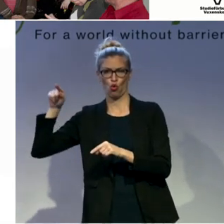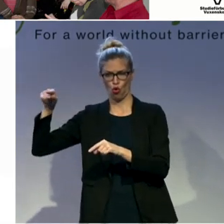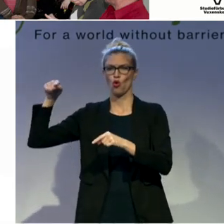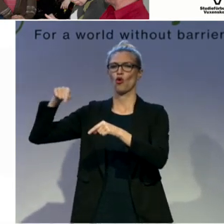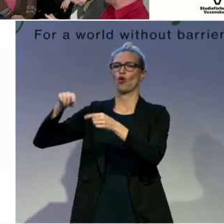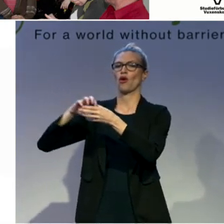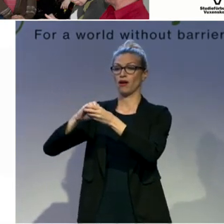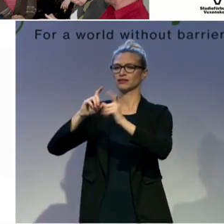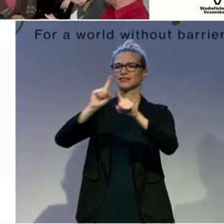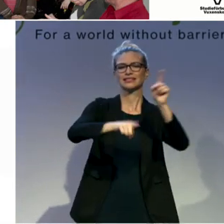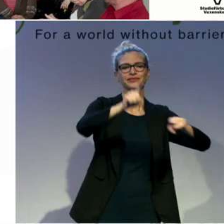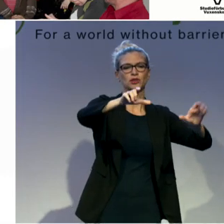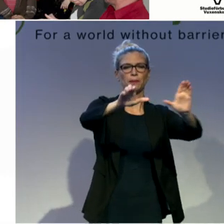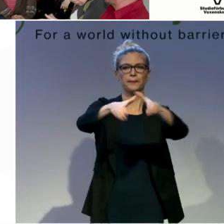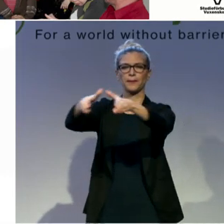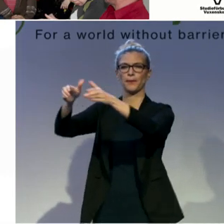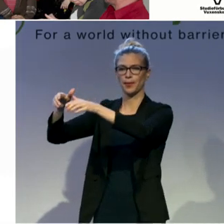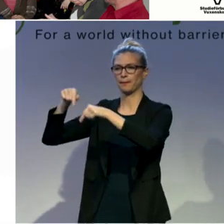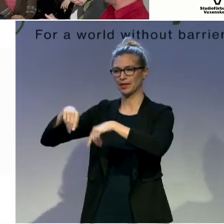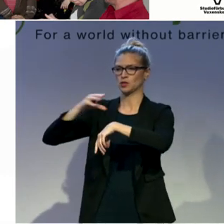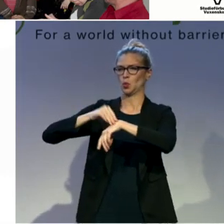in Sweden.